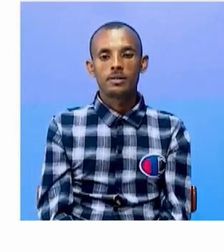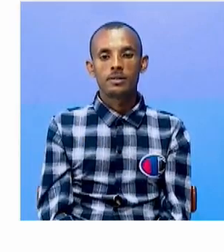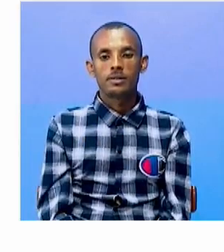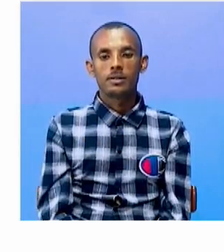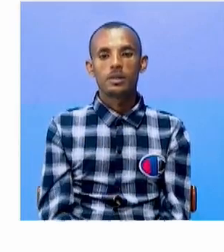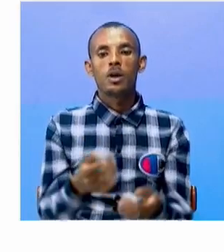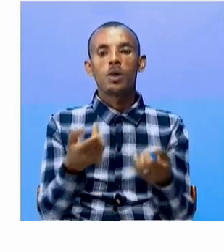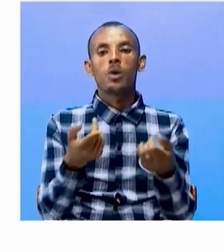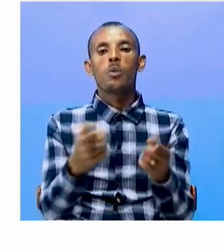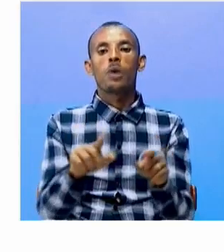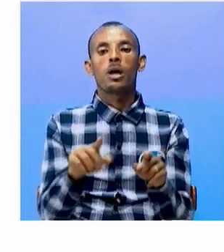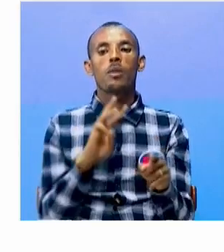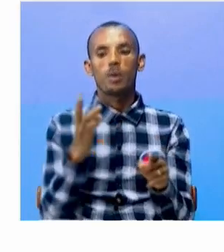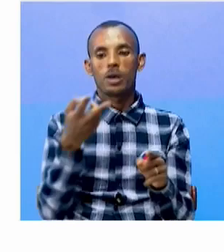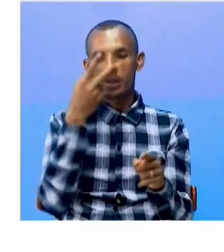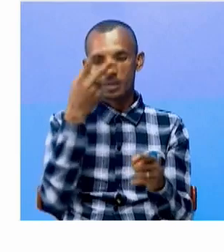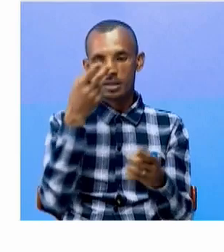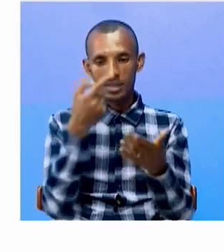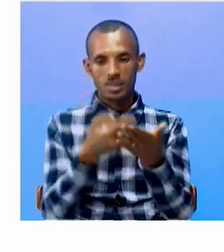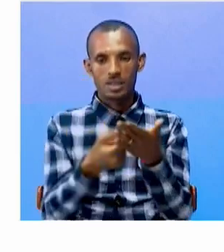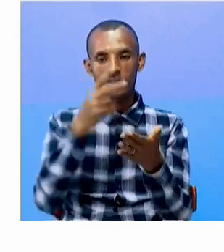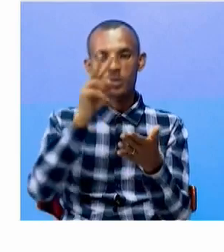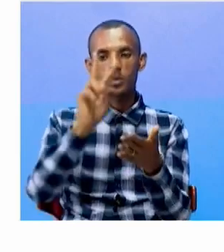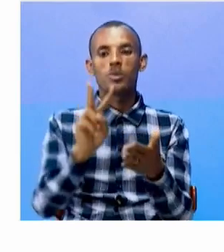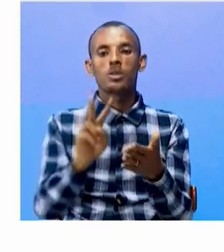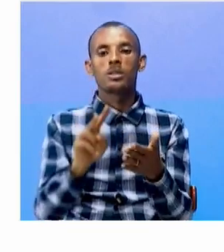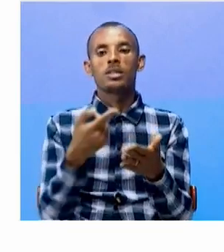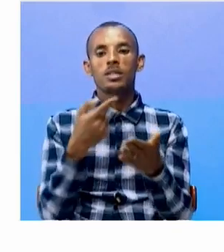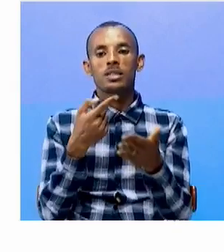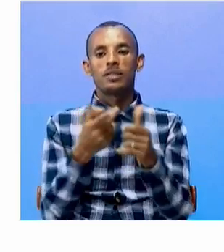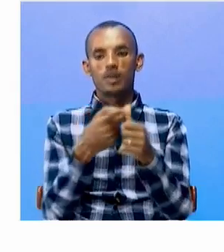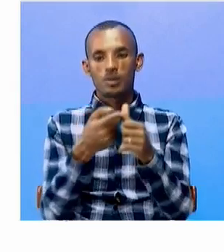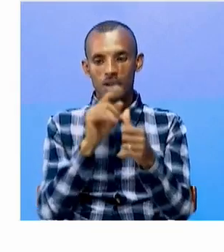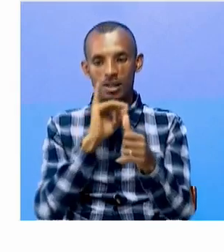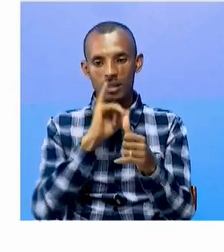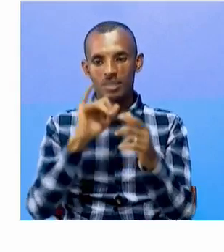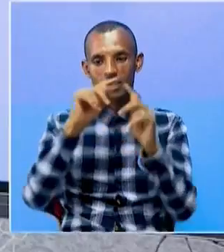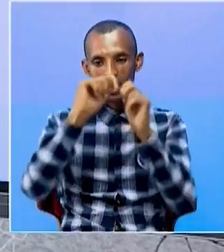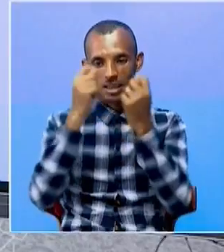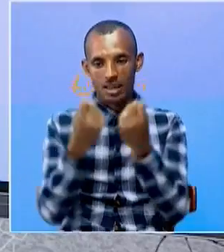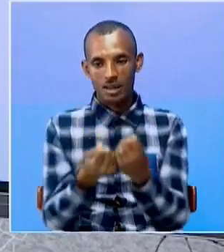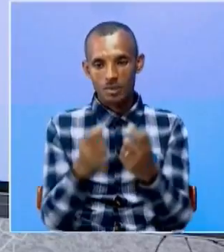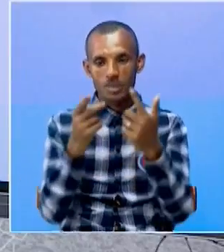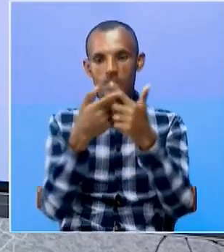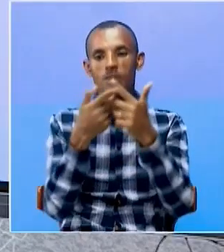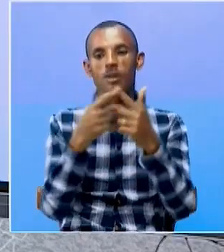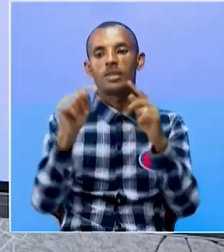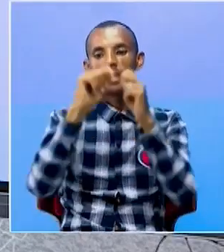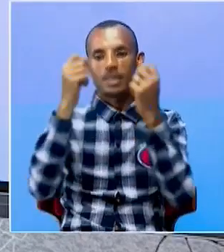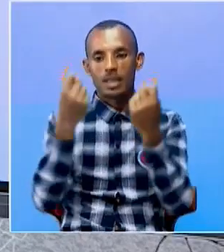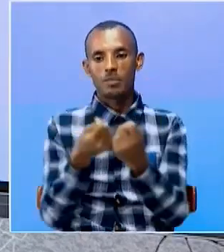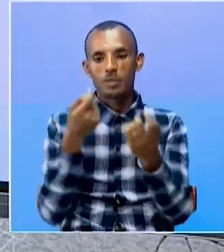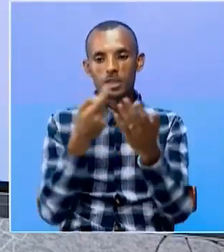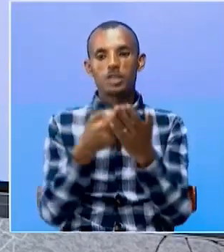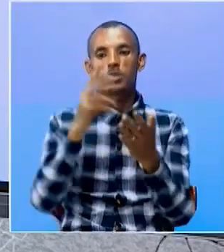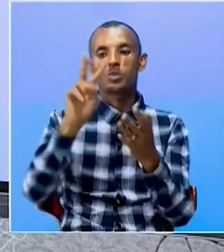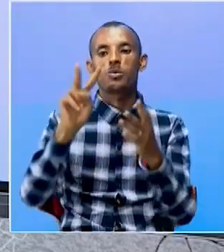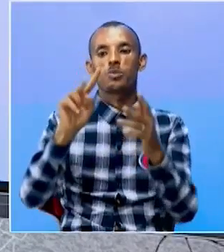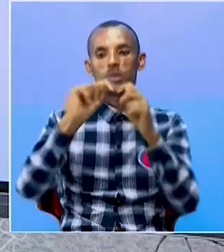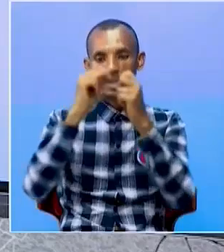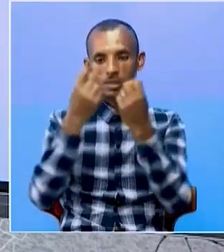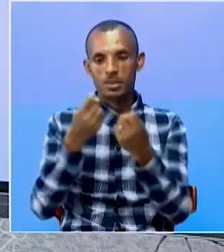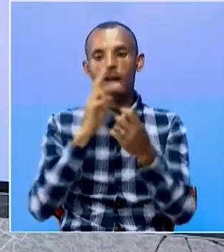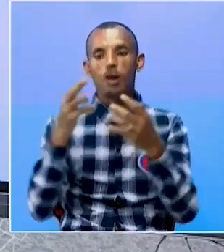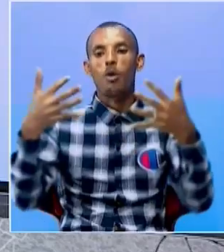When you see these two, this one is a term. Again, this one is a term. These two terms are combined by